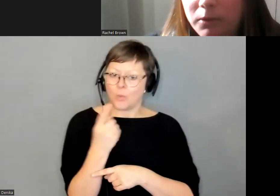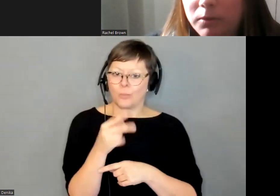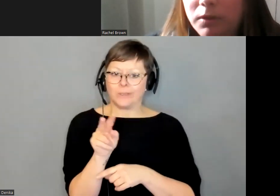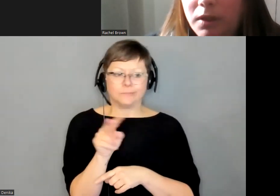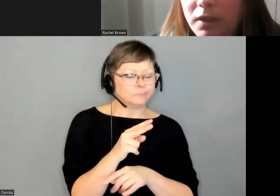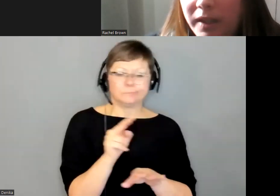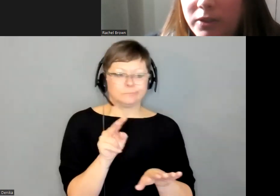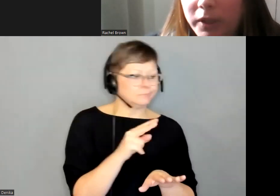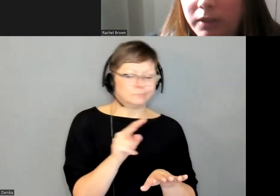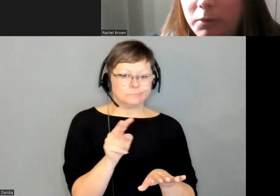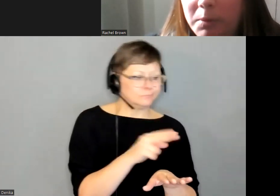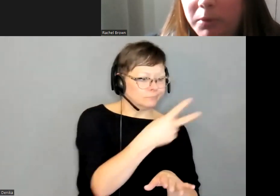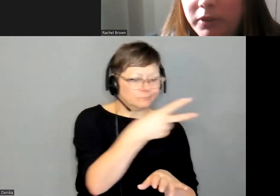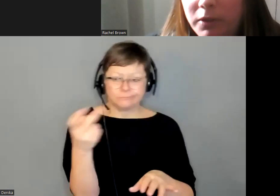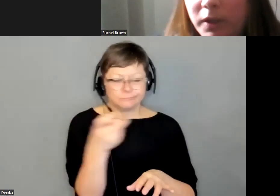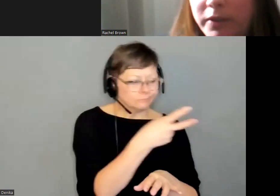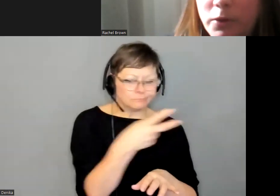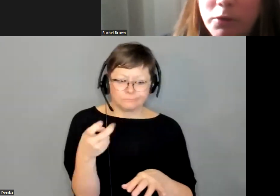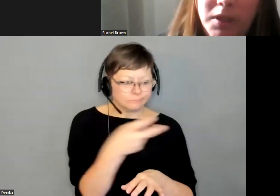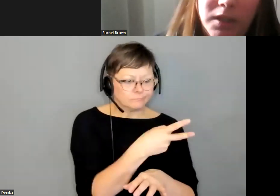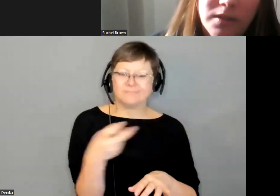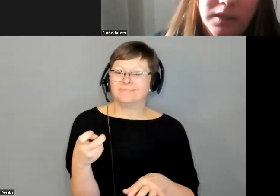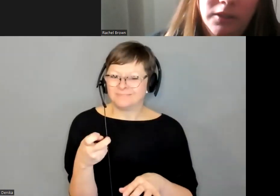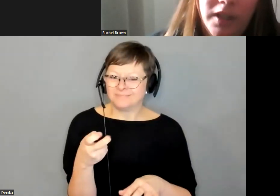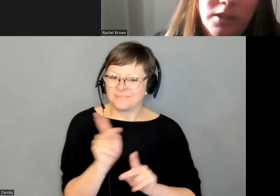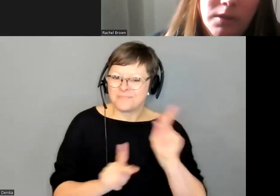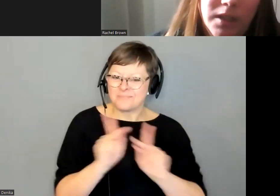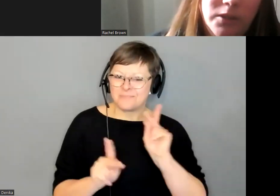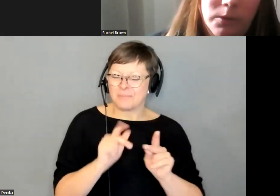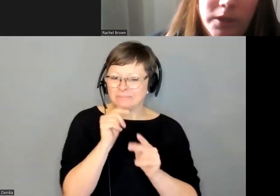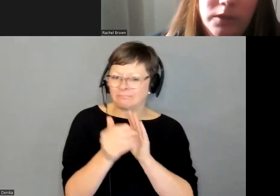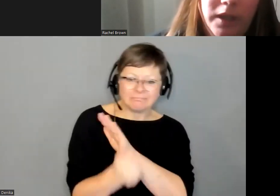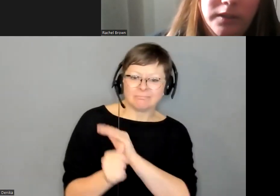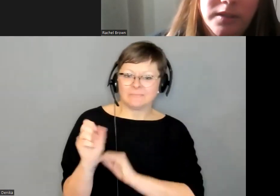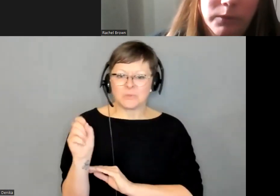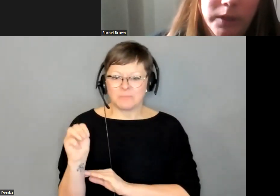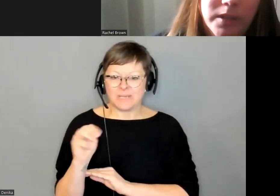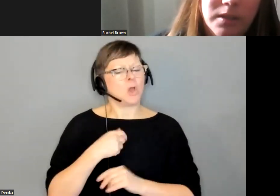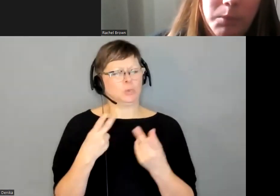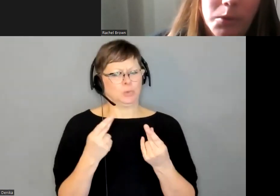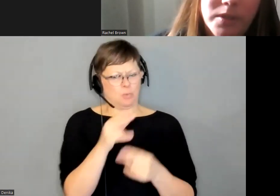content. So that's great for people that don't have a lot of social media skills. I do that too. I track